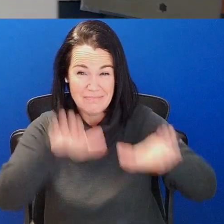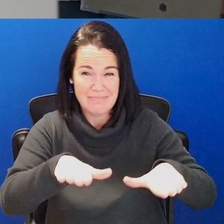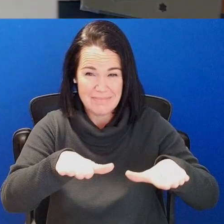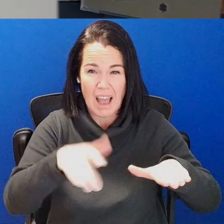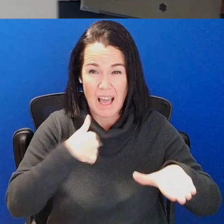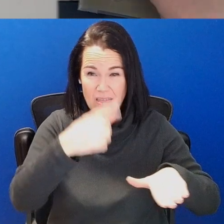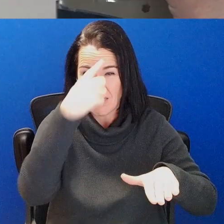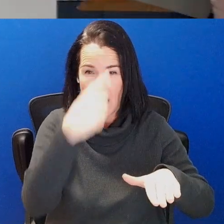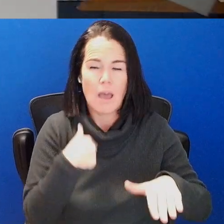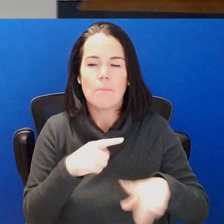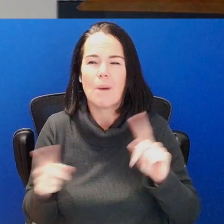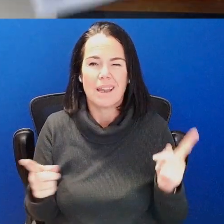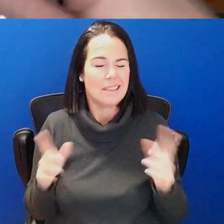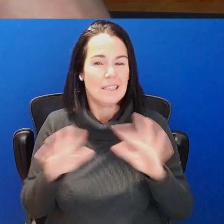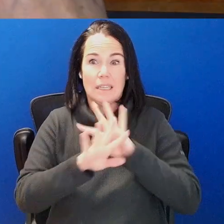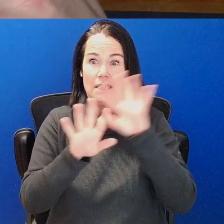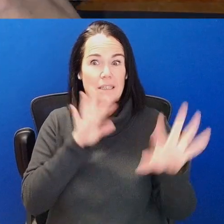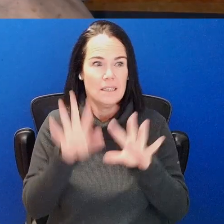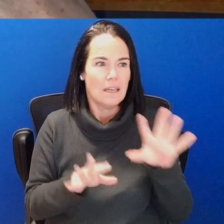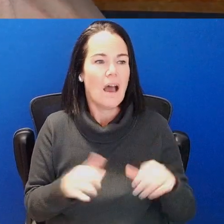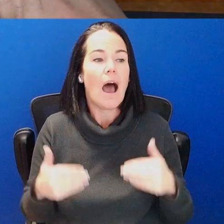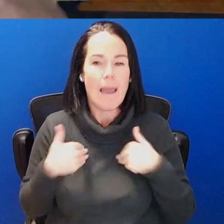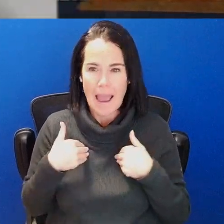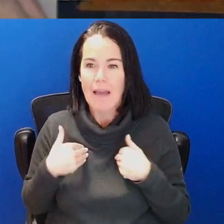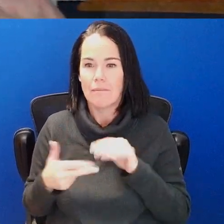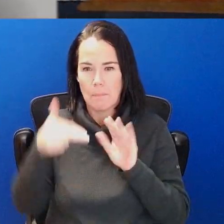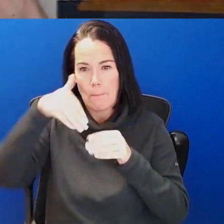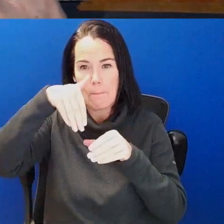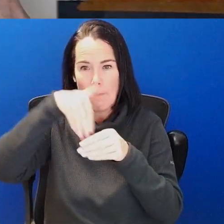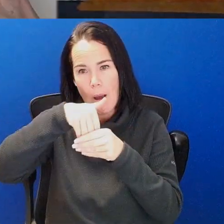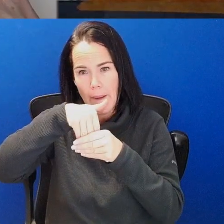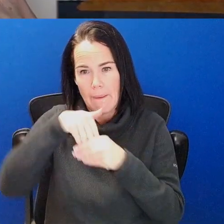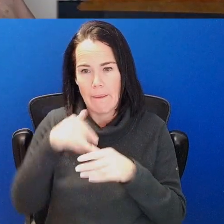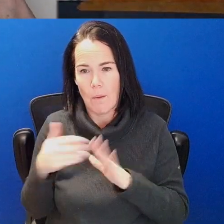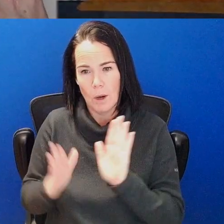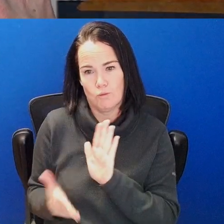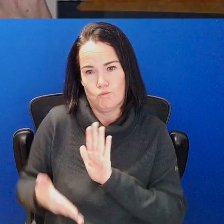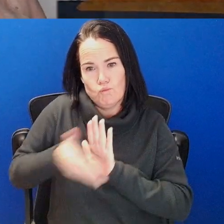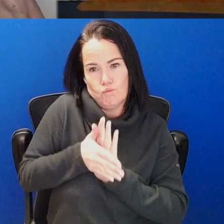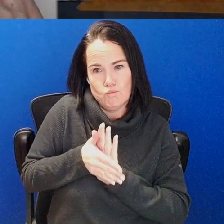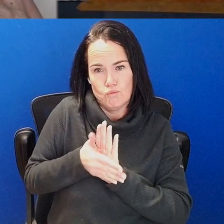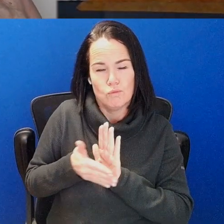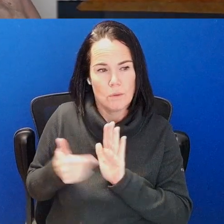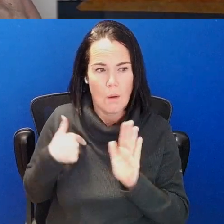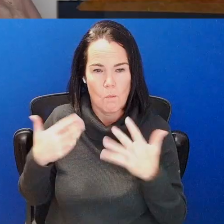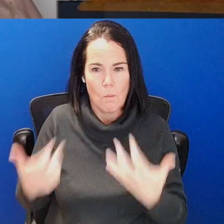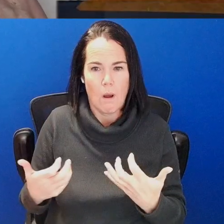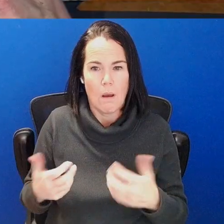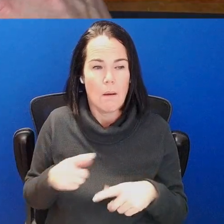So I'm just putting that on hold. I do have this pocket that I do want to add.